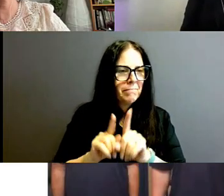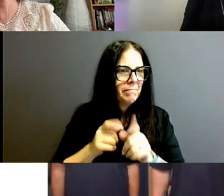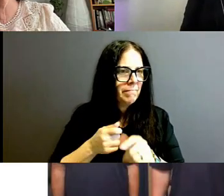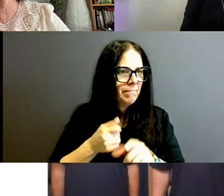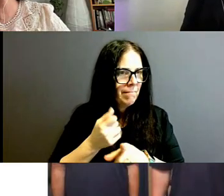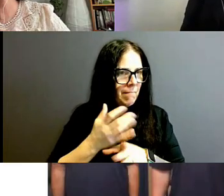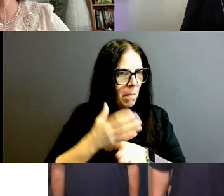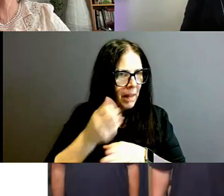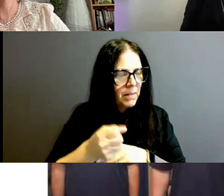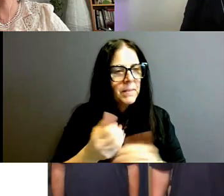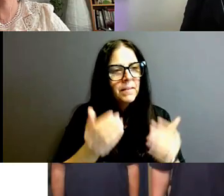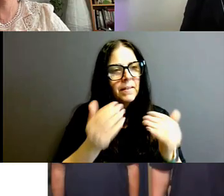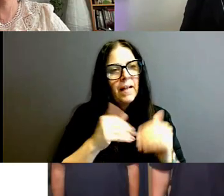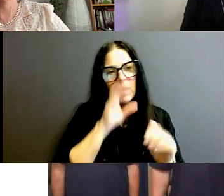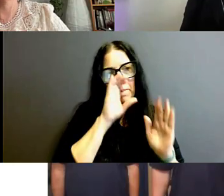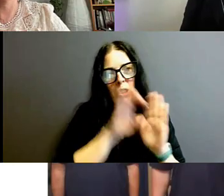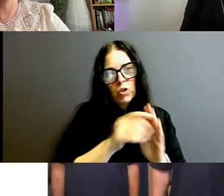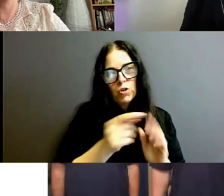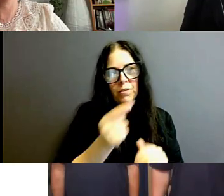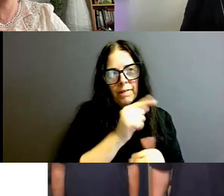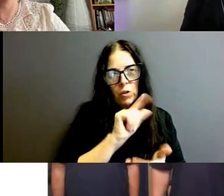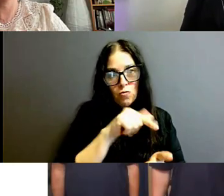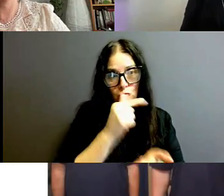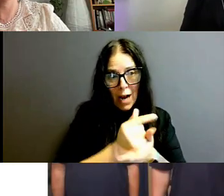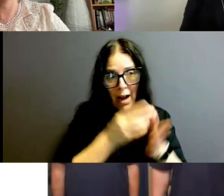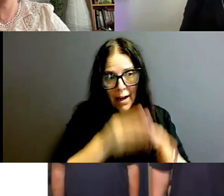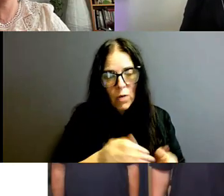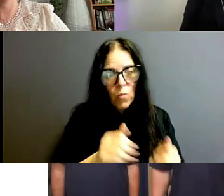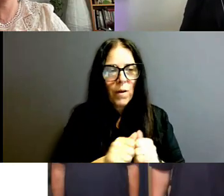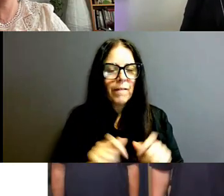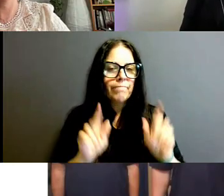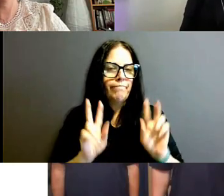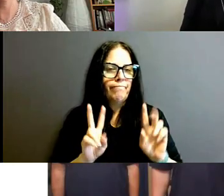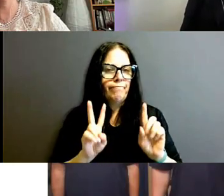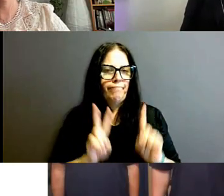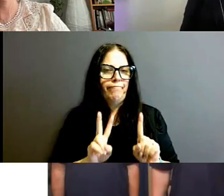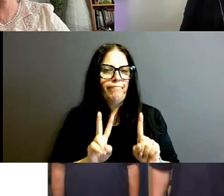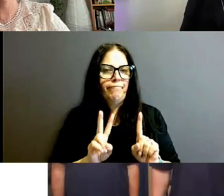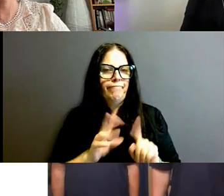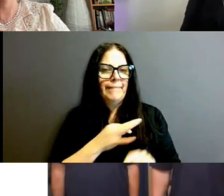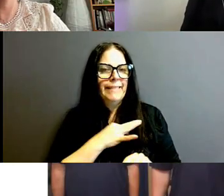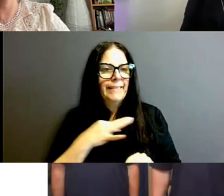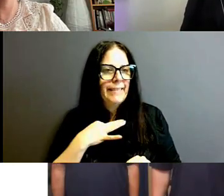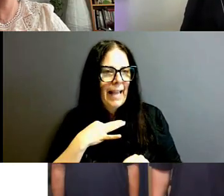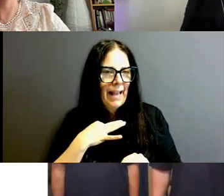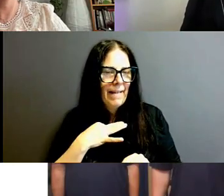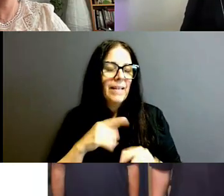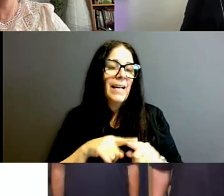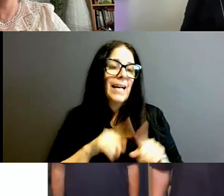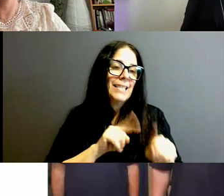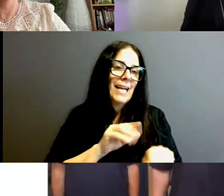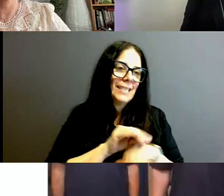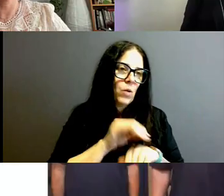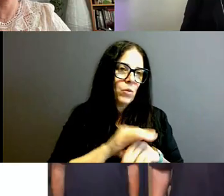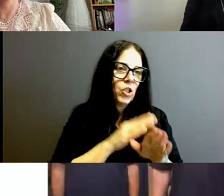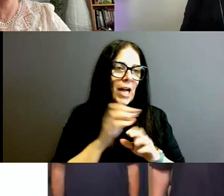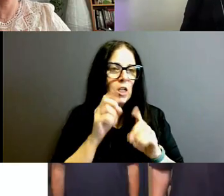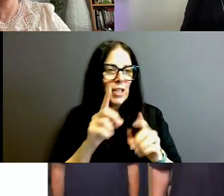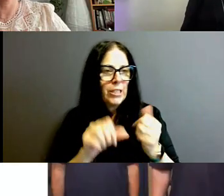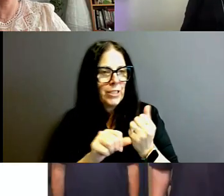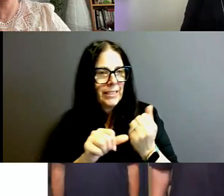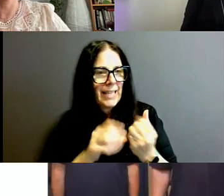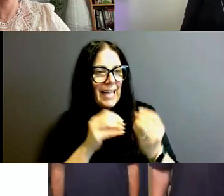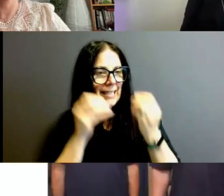have the picture there of the grad with 3 staff members, attendance counselor, educational assistant, and teacher.